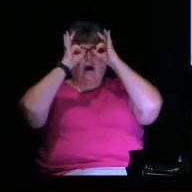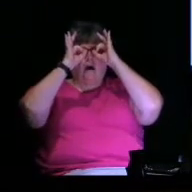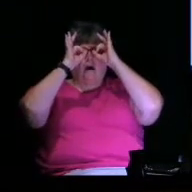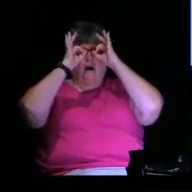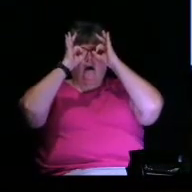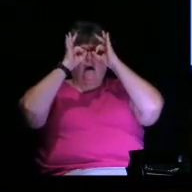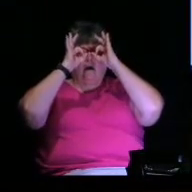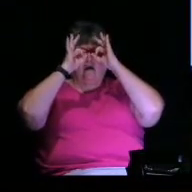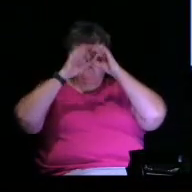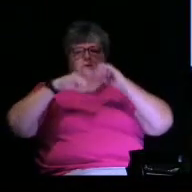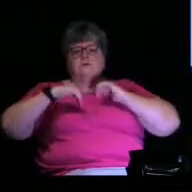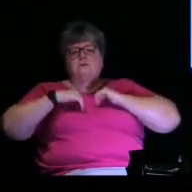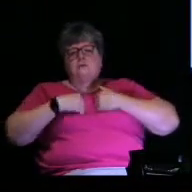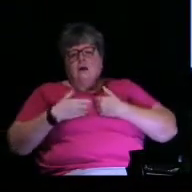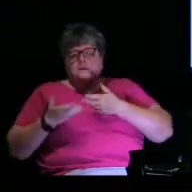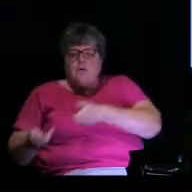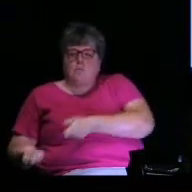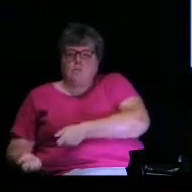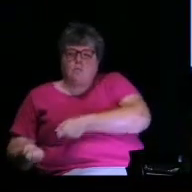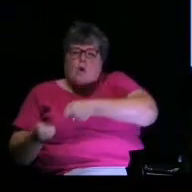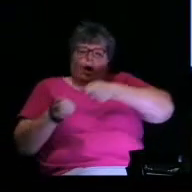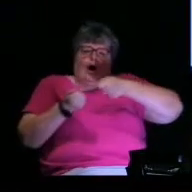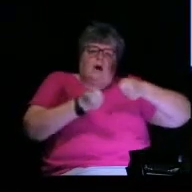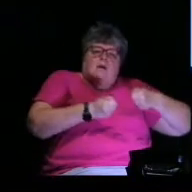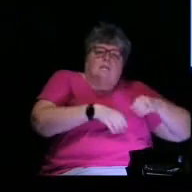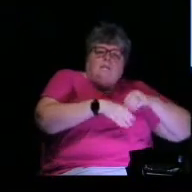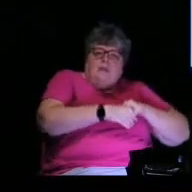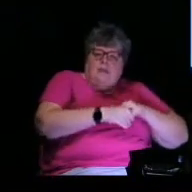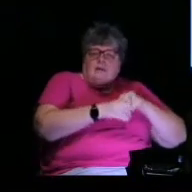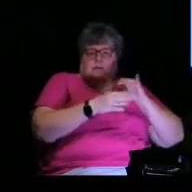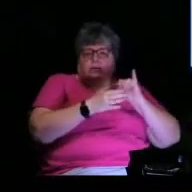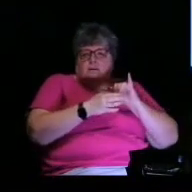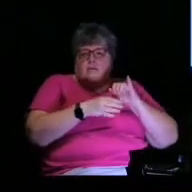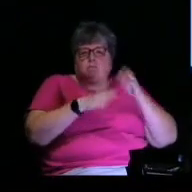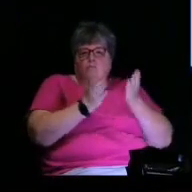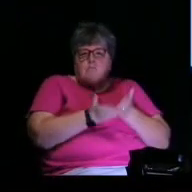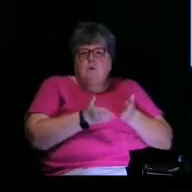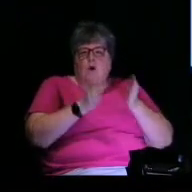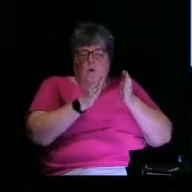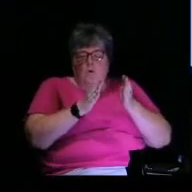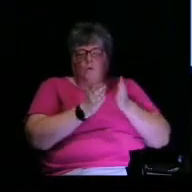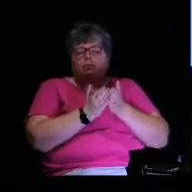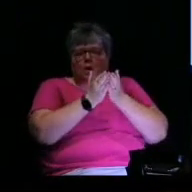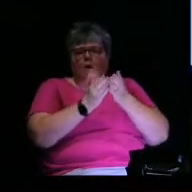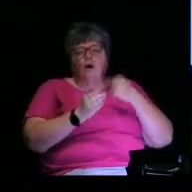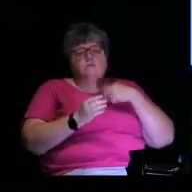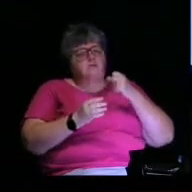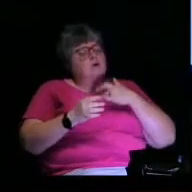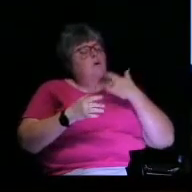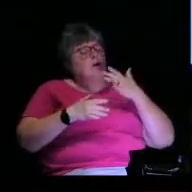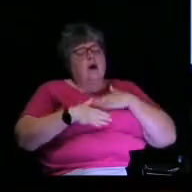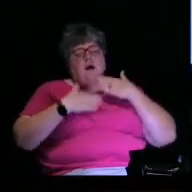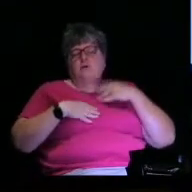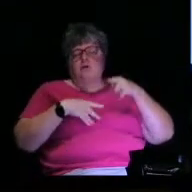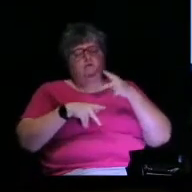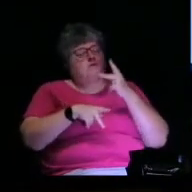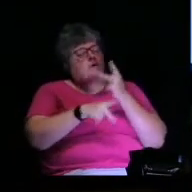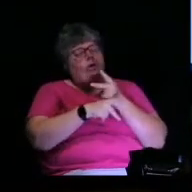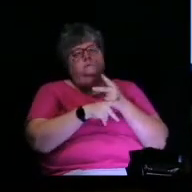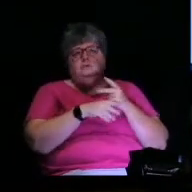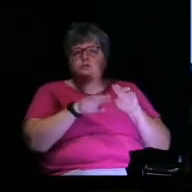his drenched body into that boat. And that father hugged that boy. And he said, I am so glad you kept swimming. I am so glad you